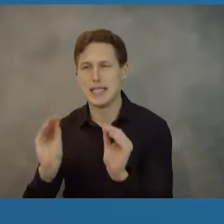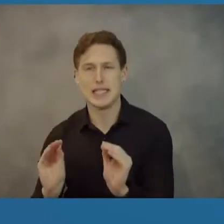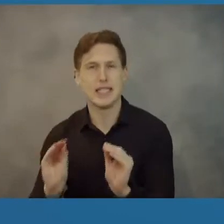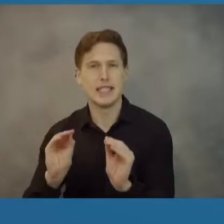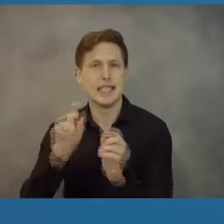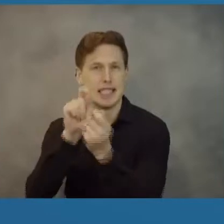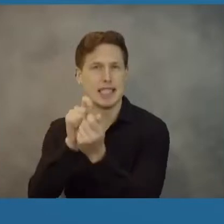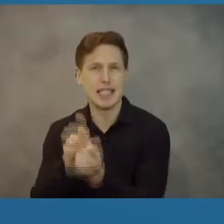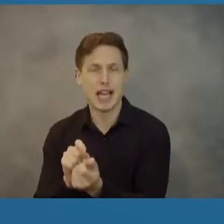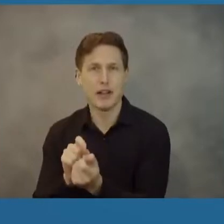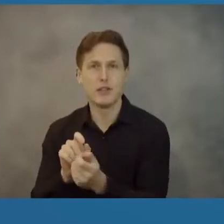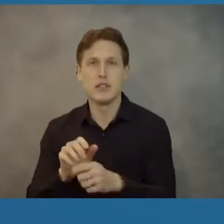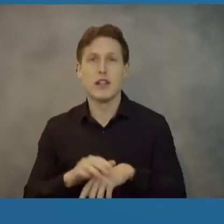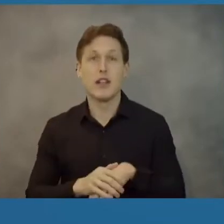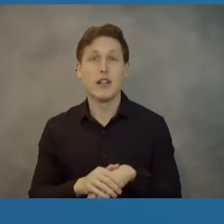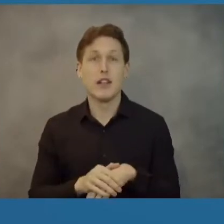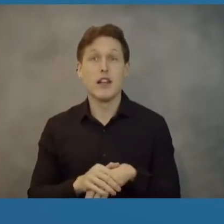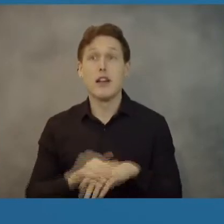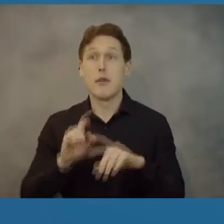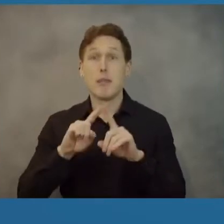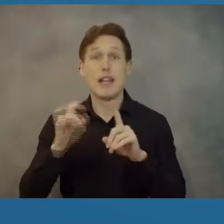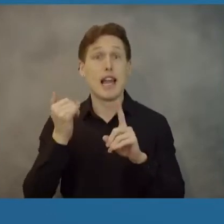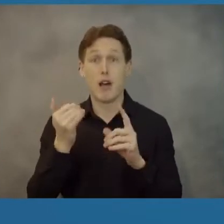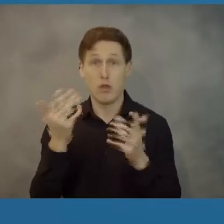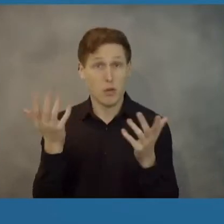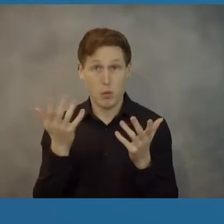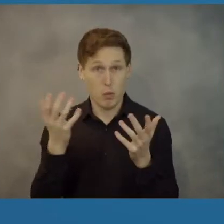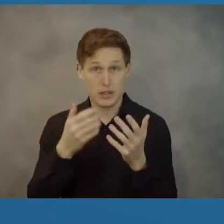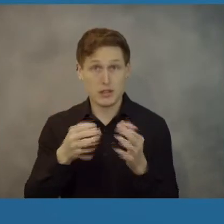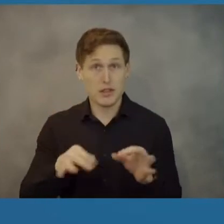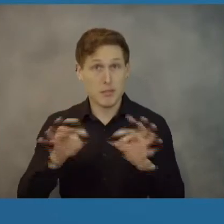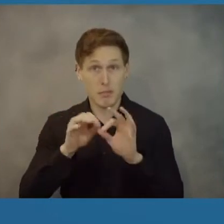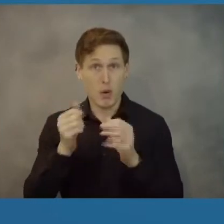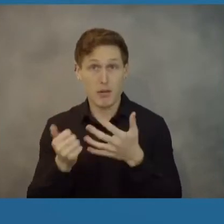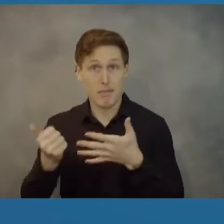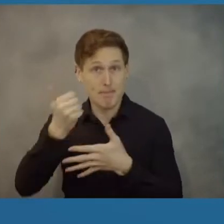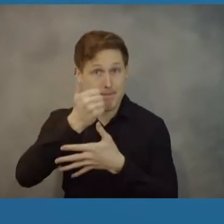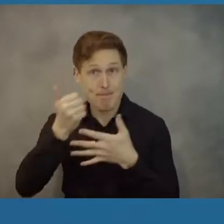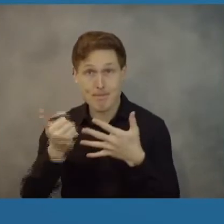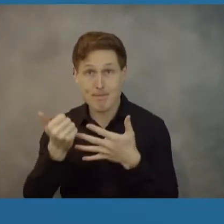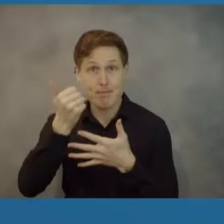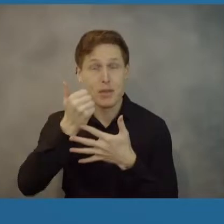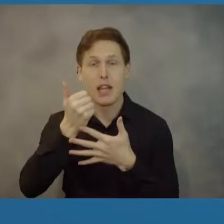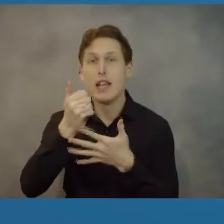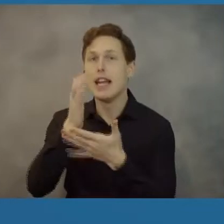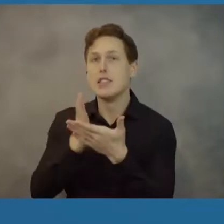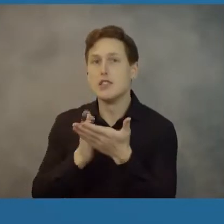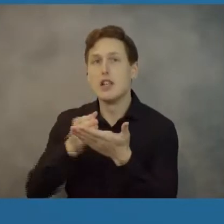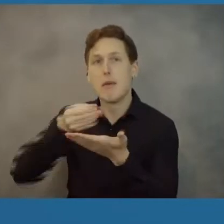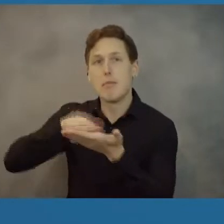through where we've landed on a few key priorities and approximate numbers that we do not expect to change significantly.